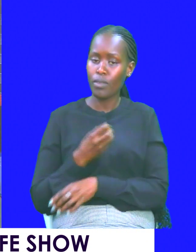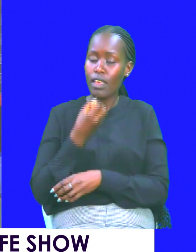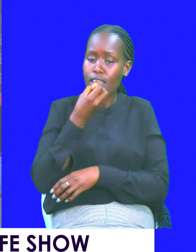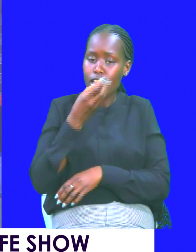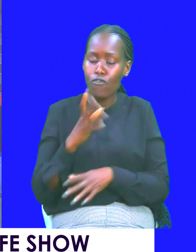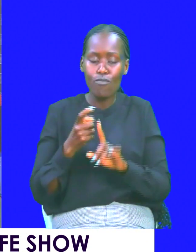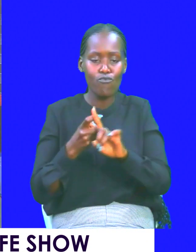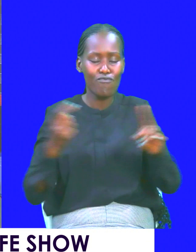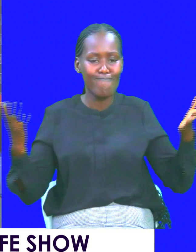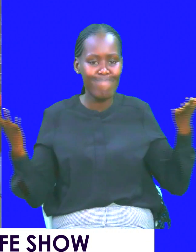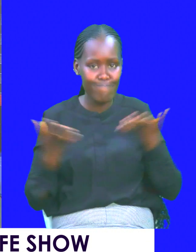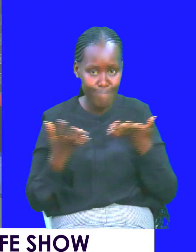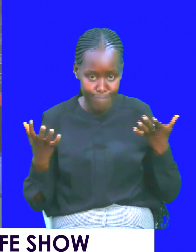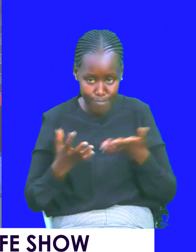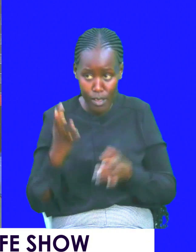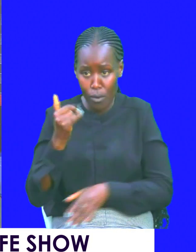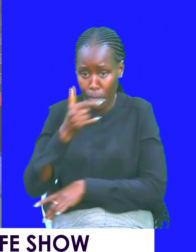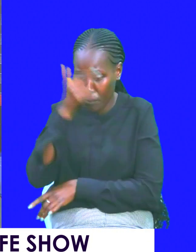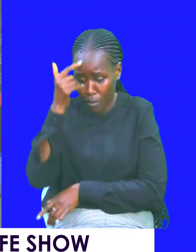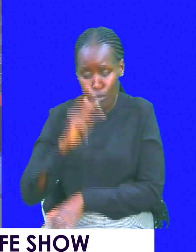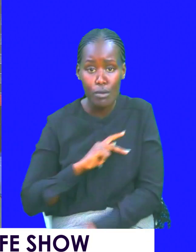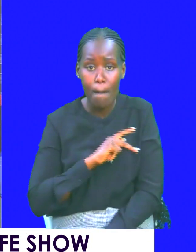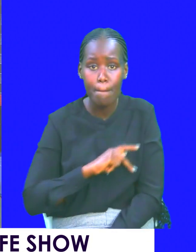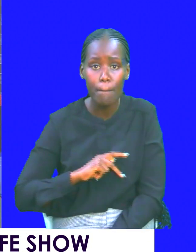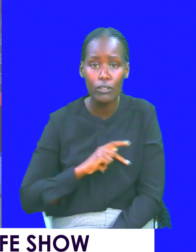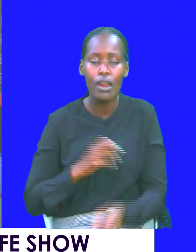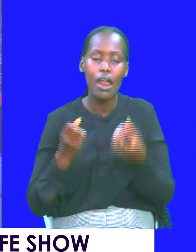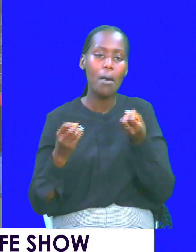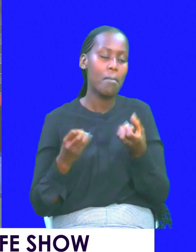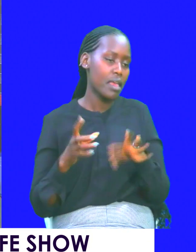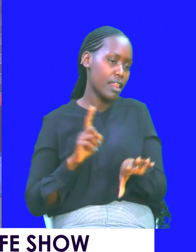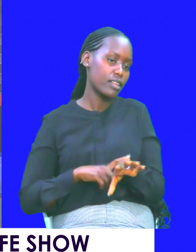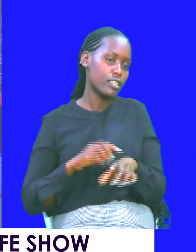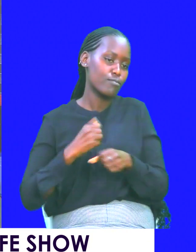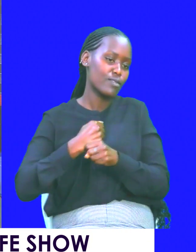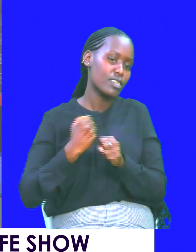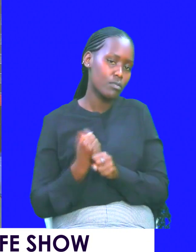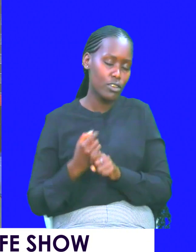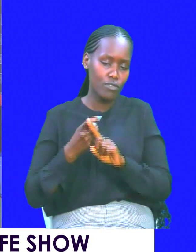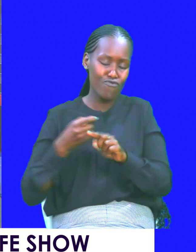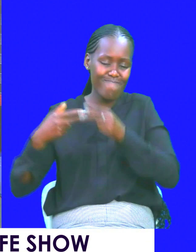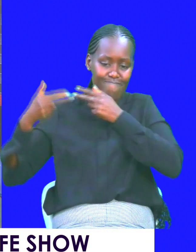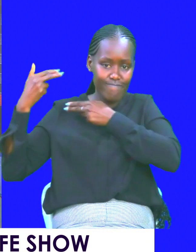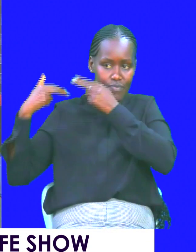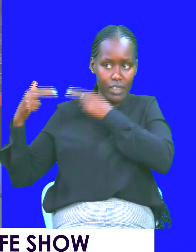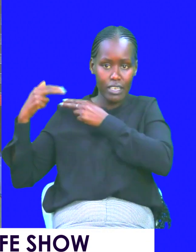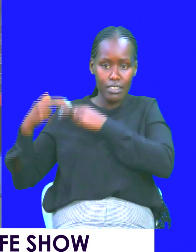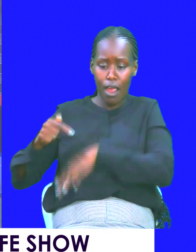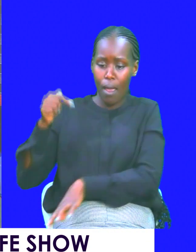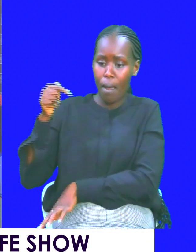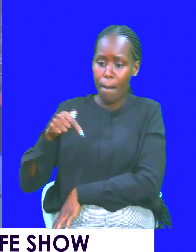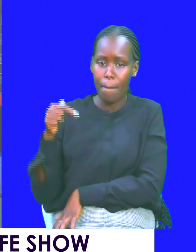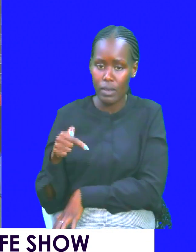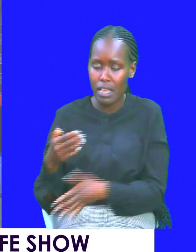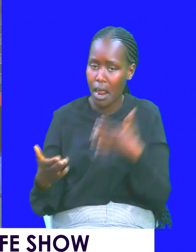from? Because personality many times is formed from history, present,